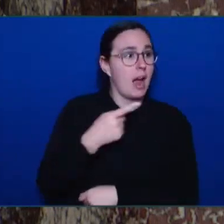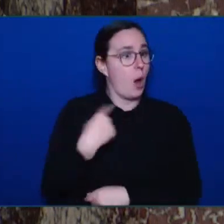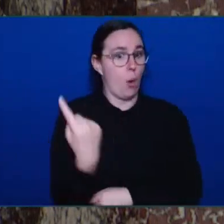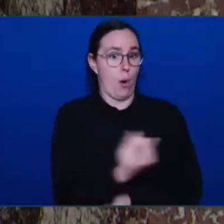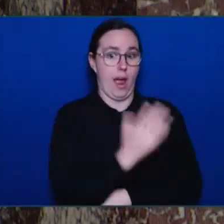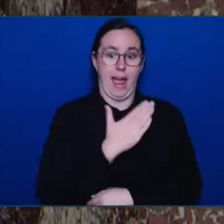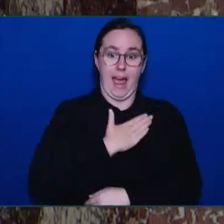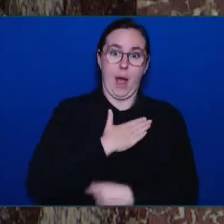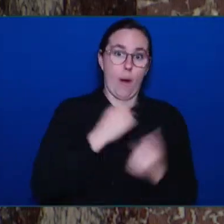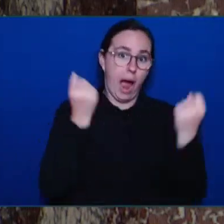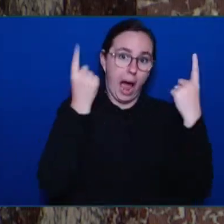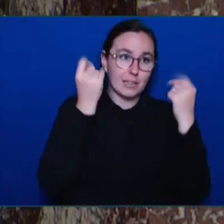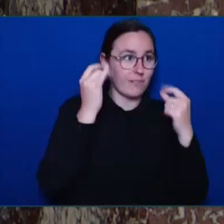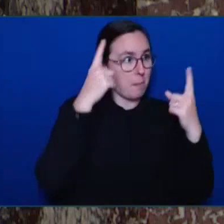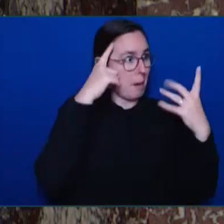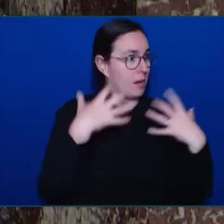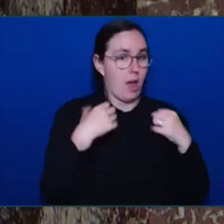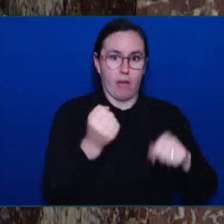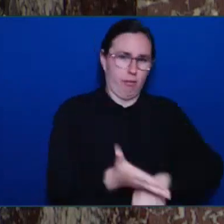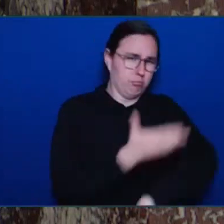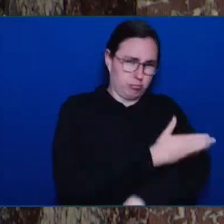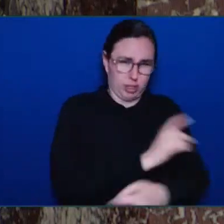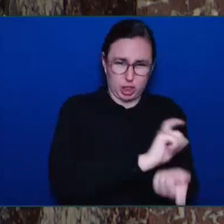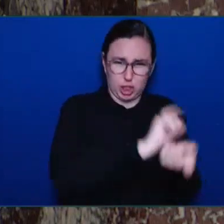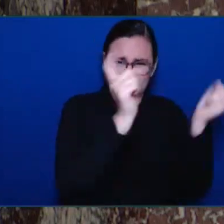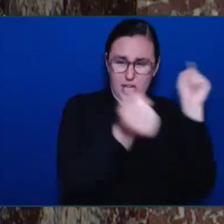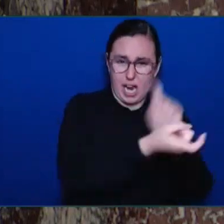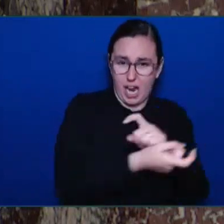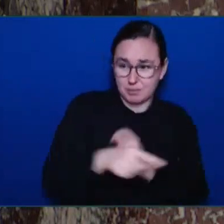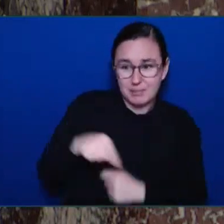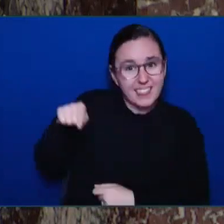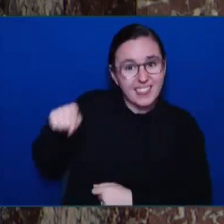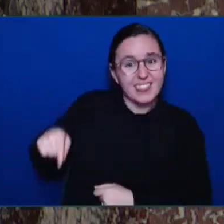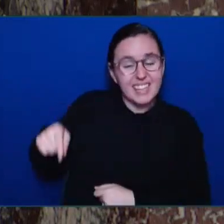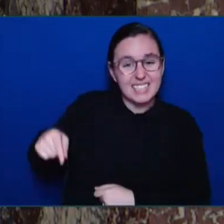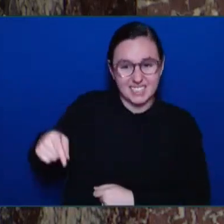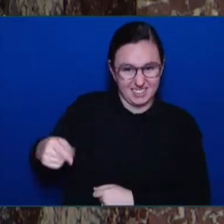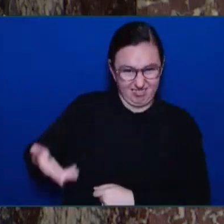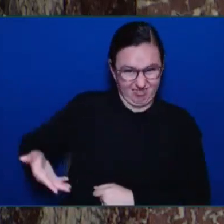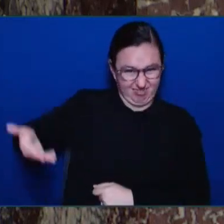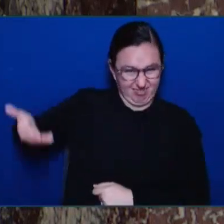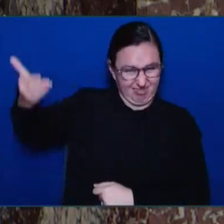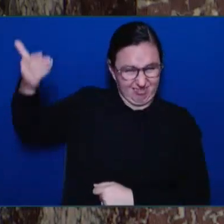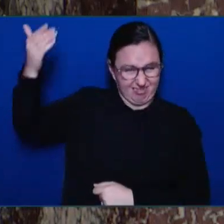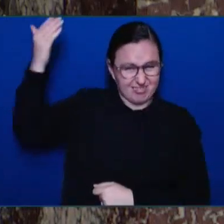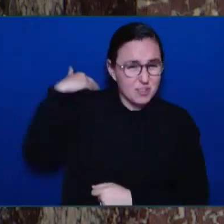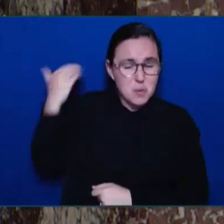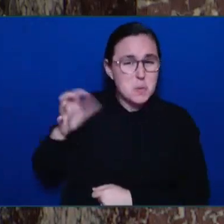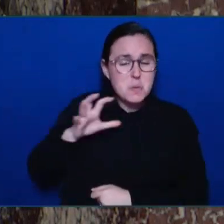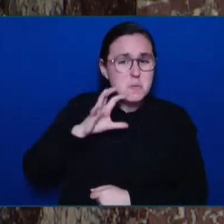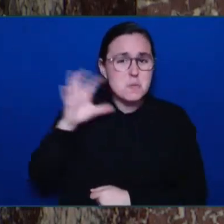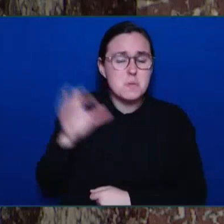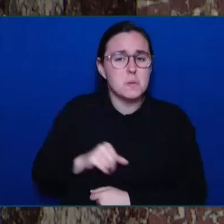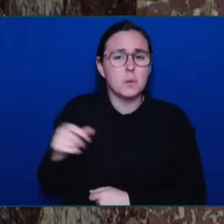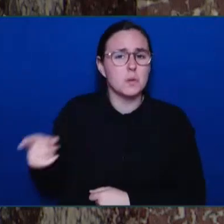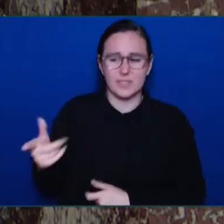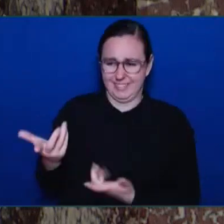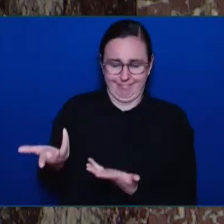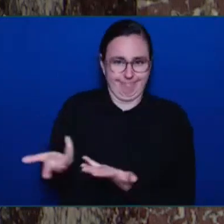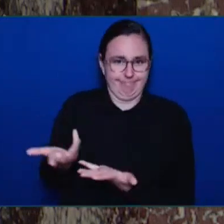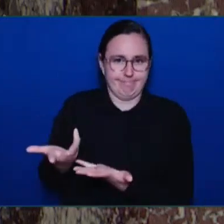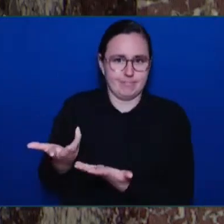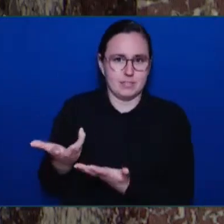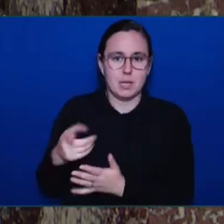legislative framework while trying to tackle a modern mental health crisis. Stakeholders, advocates, experts, officers